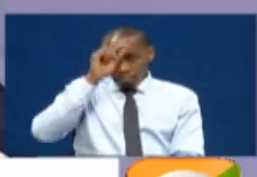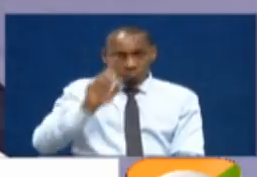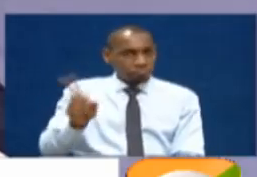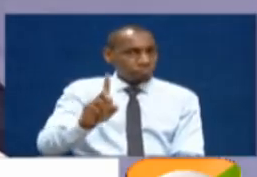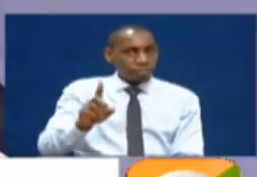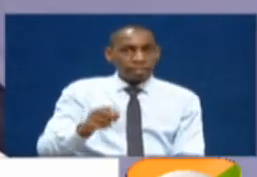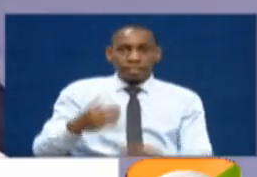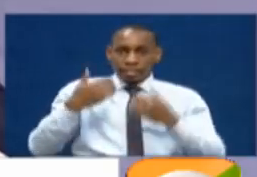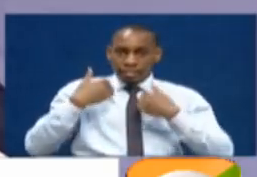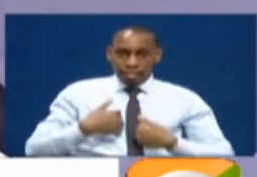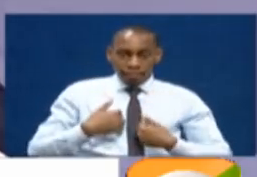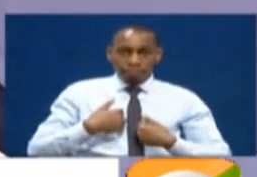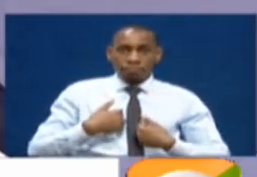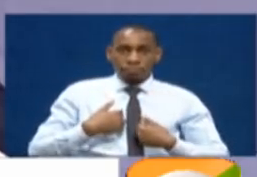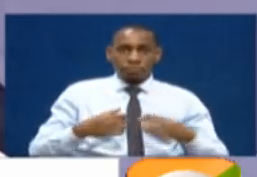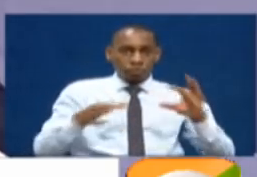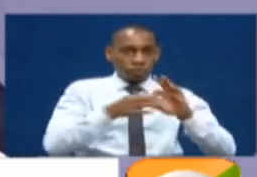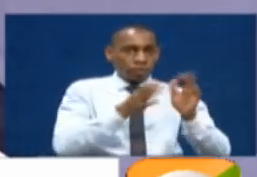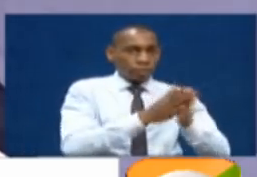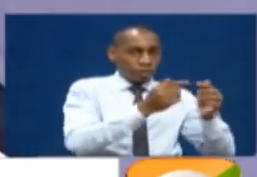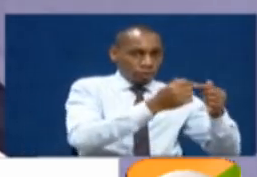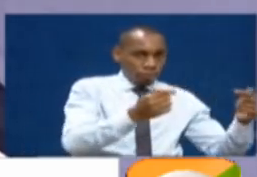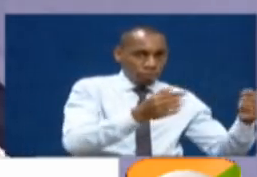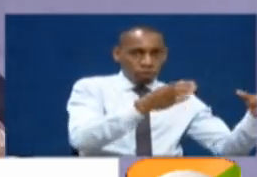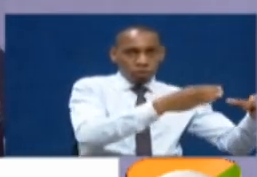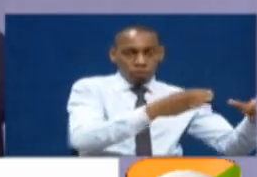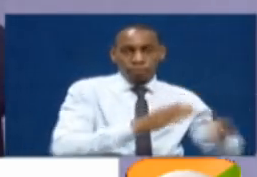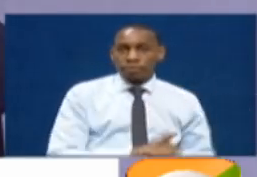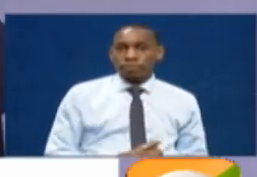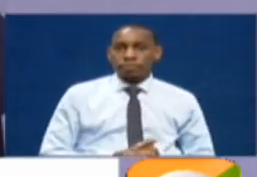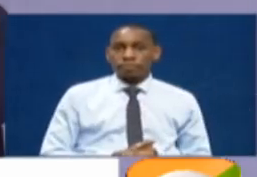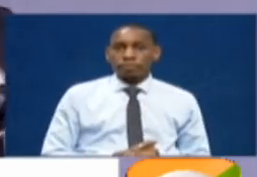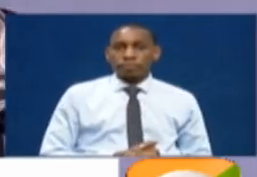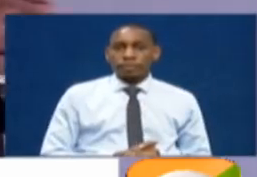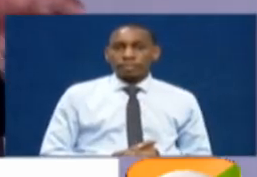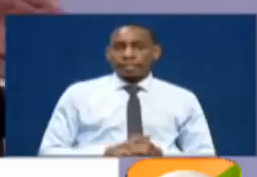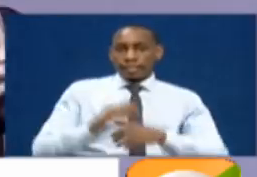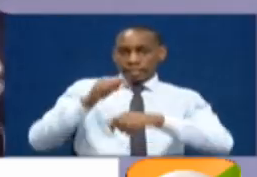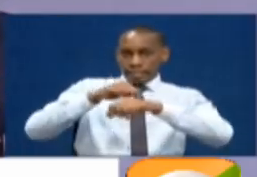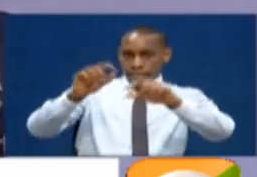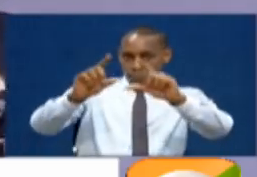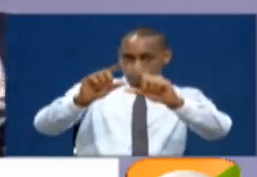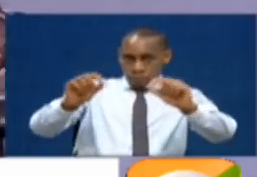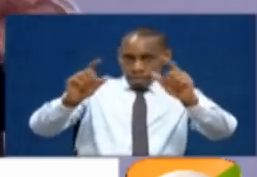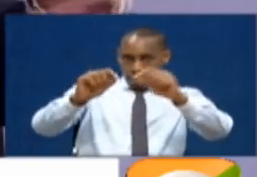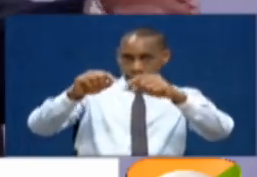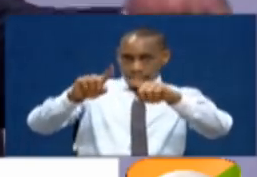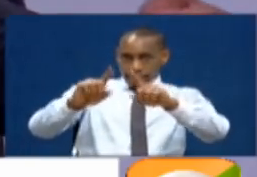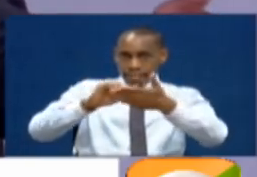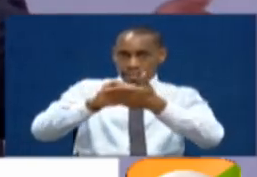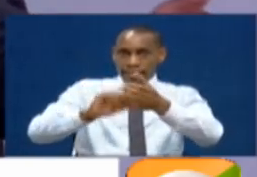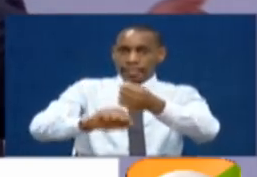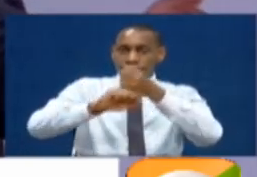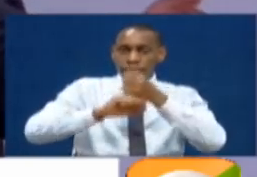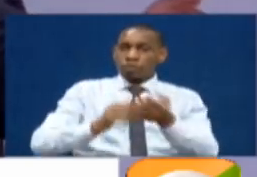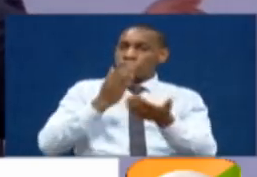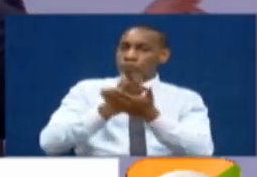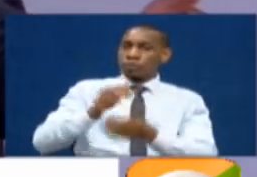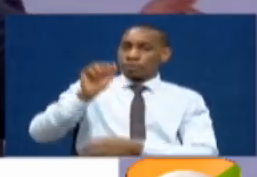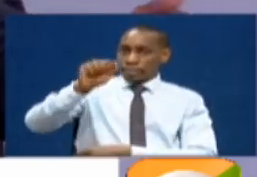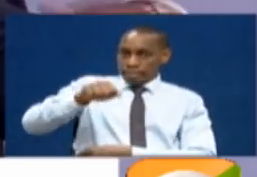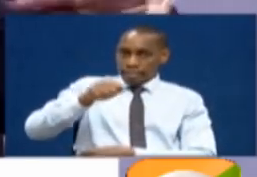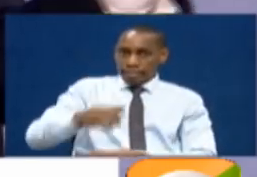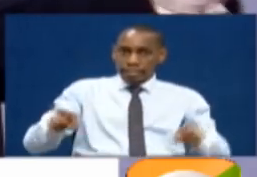firmly within the opposition realms. So when you say I am supporting, yes, we were ran on the same ticket with Uhuru